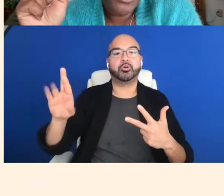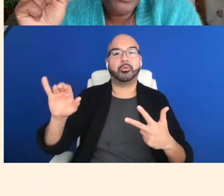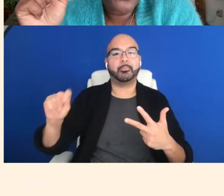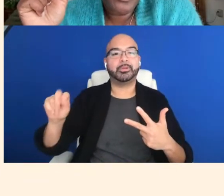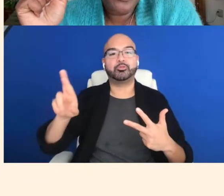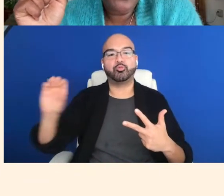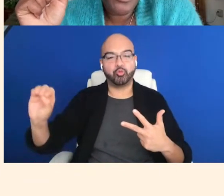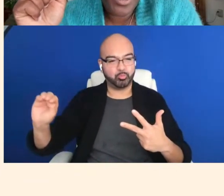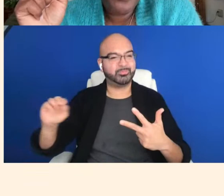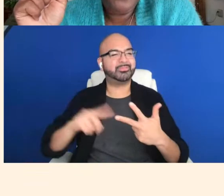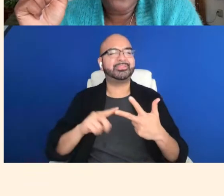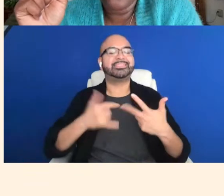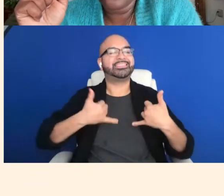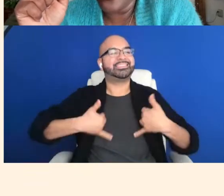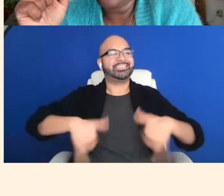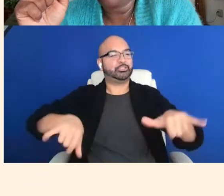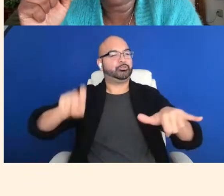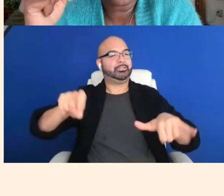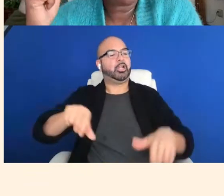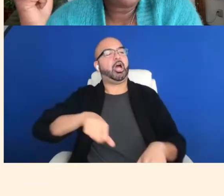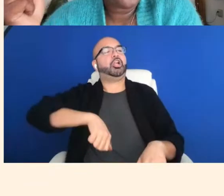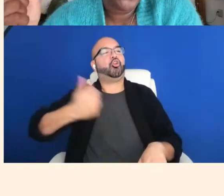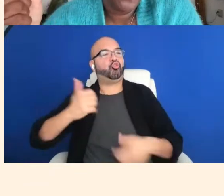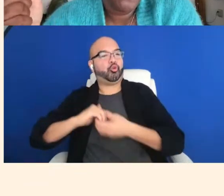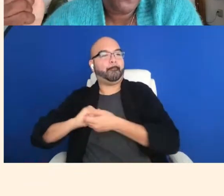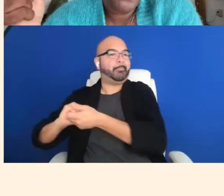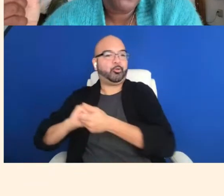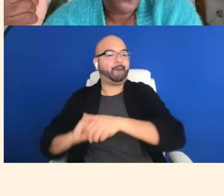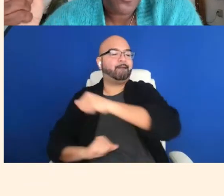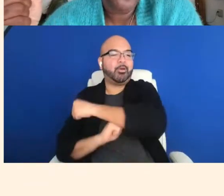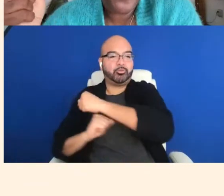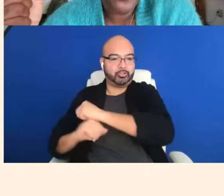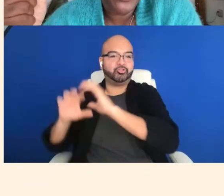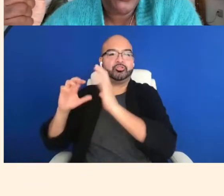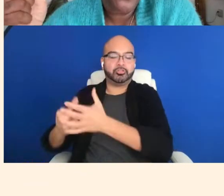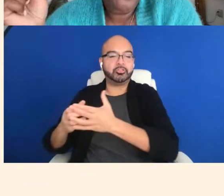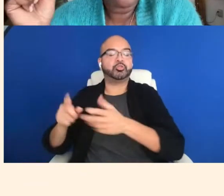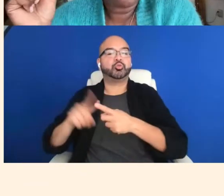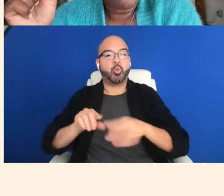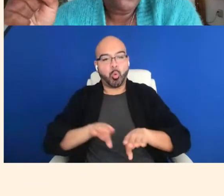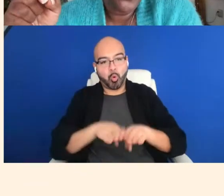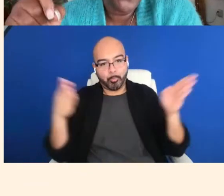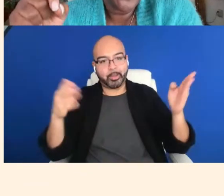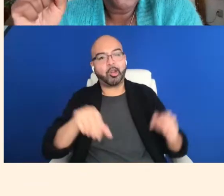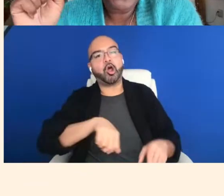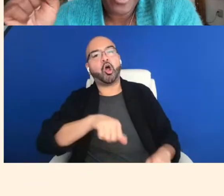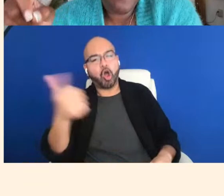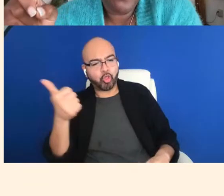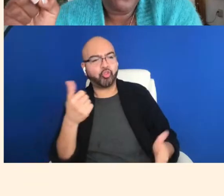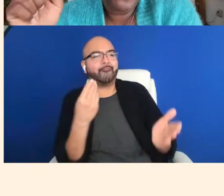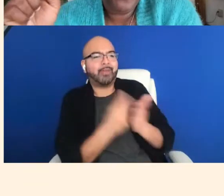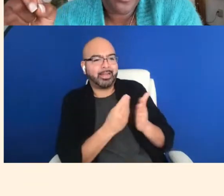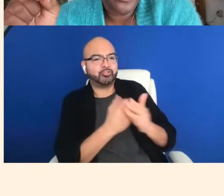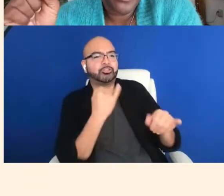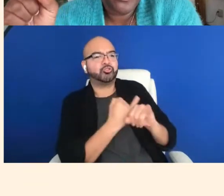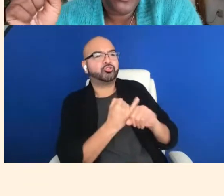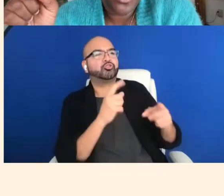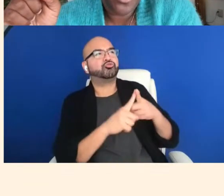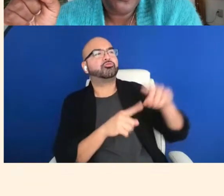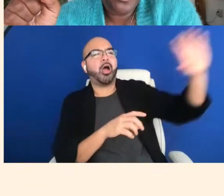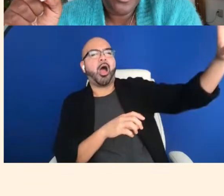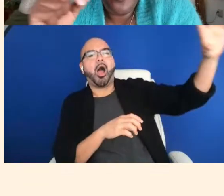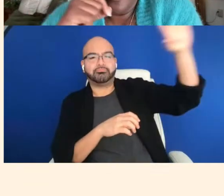foundation to unlock this kind of permission for other large foundations to move their capital to a project